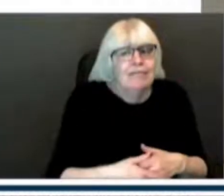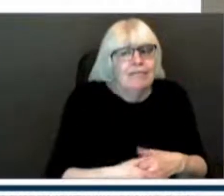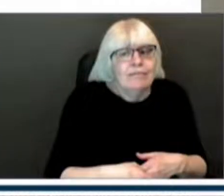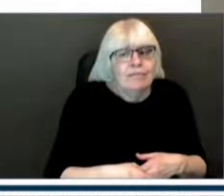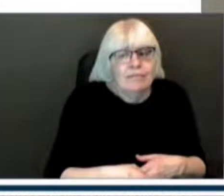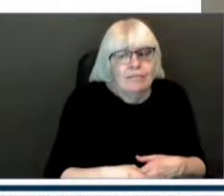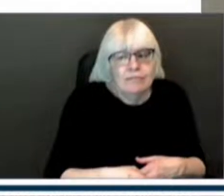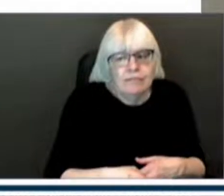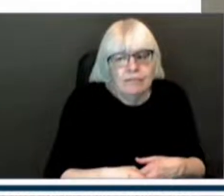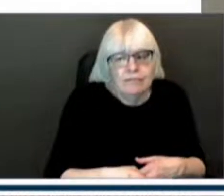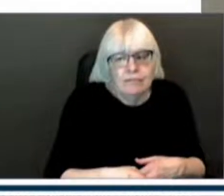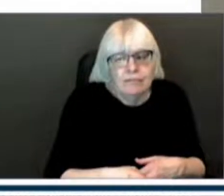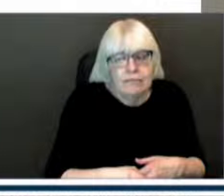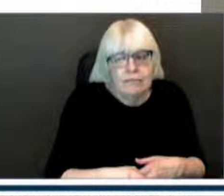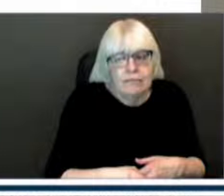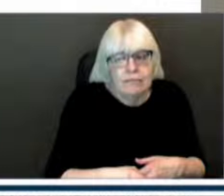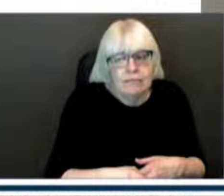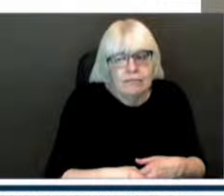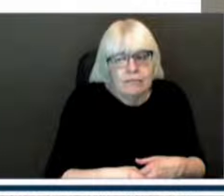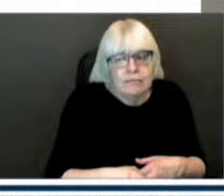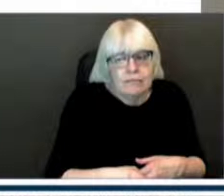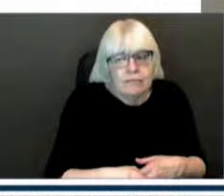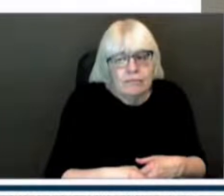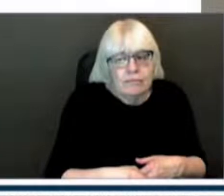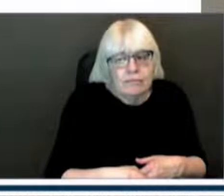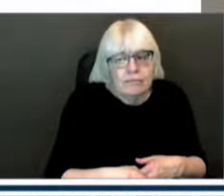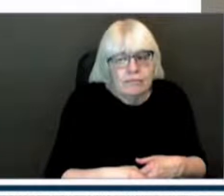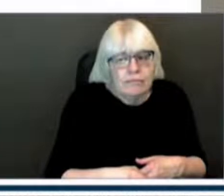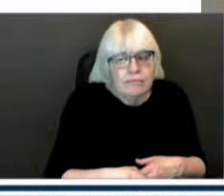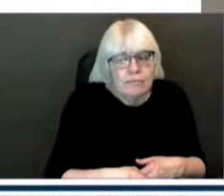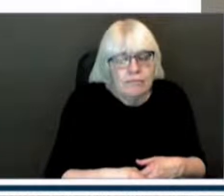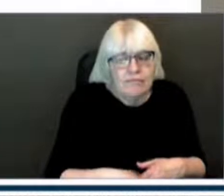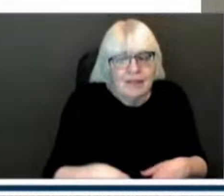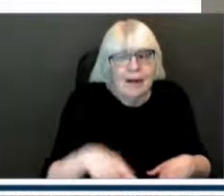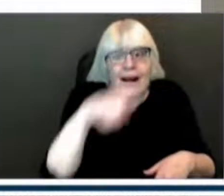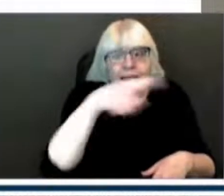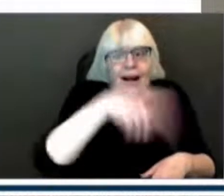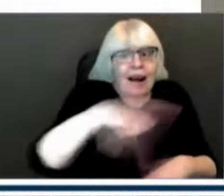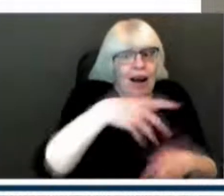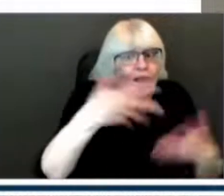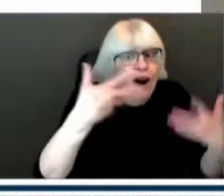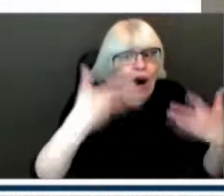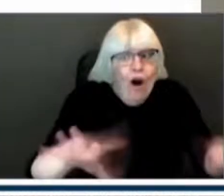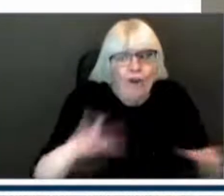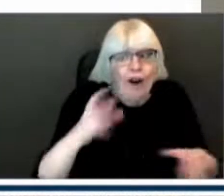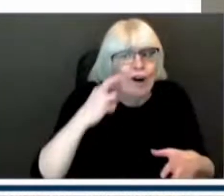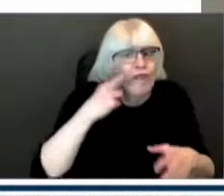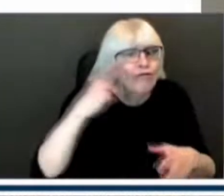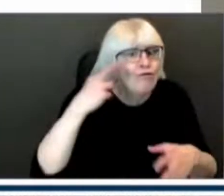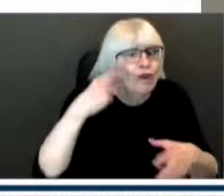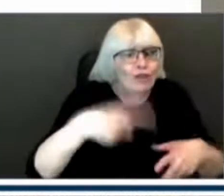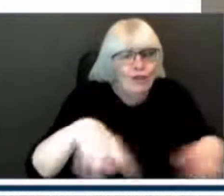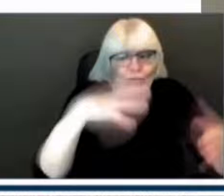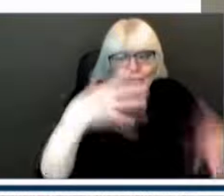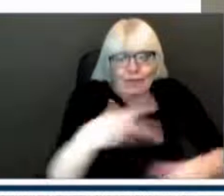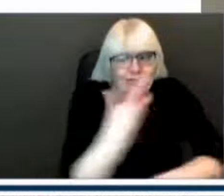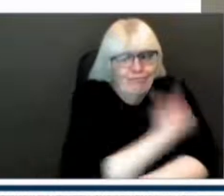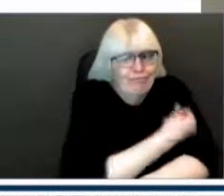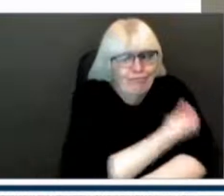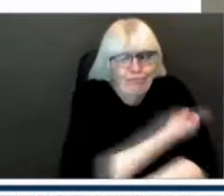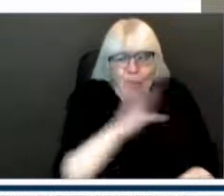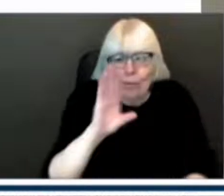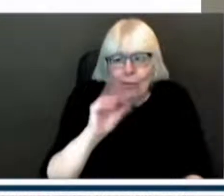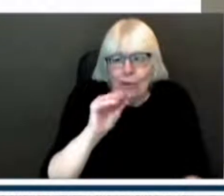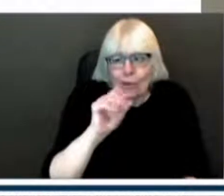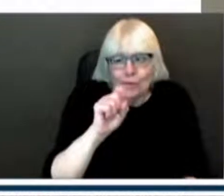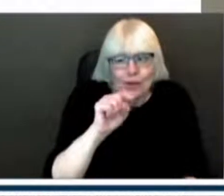long-term care residents have had a booster dose. So even though we've had a large number of, I don't have the exact number in front